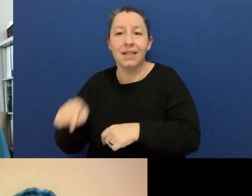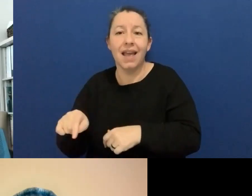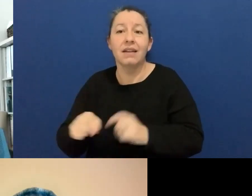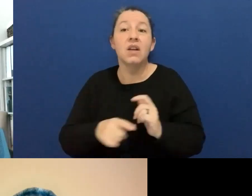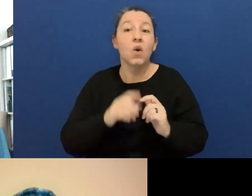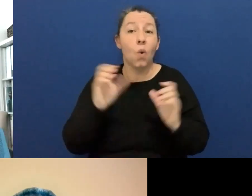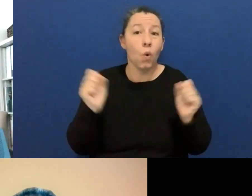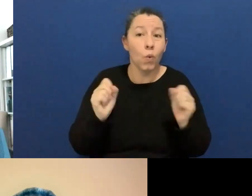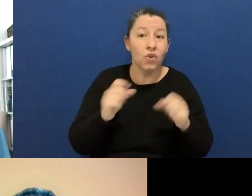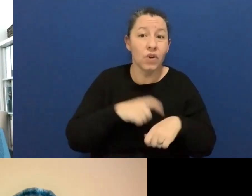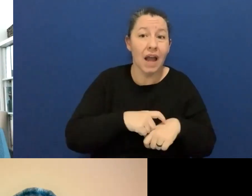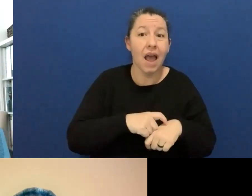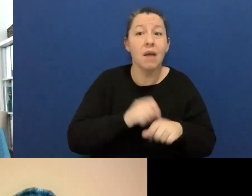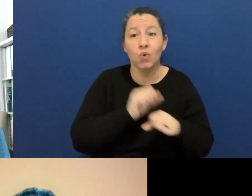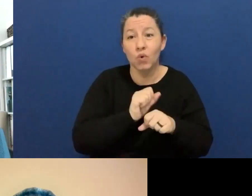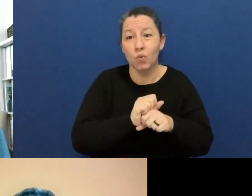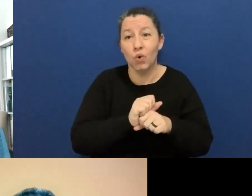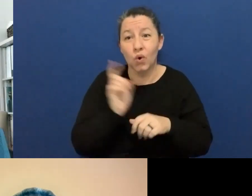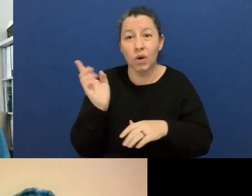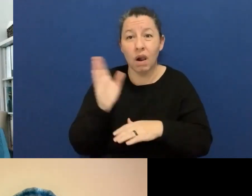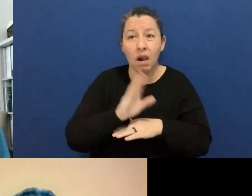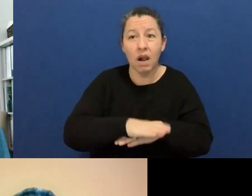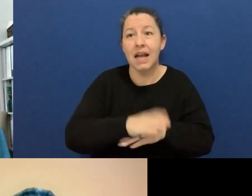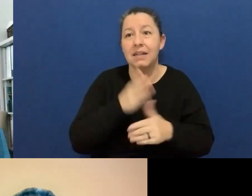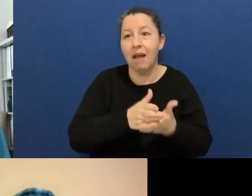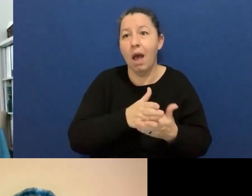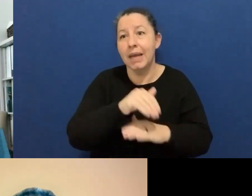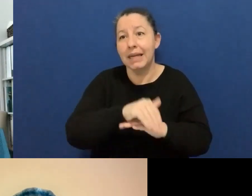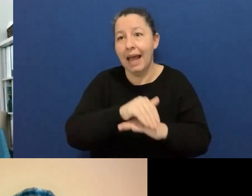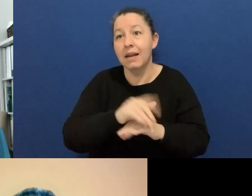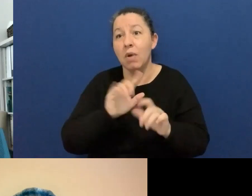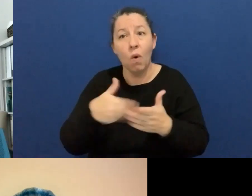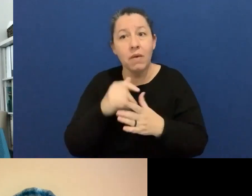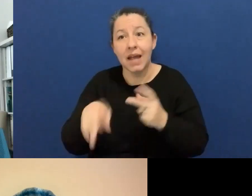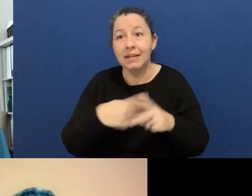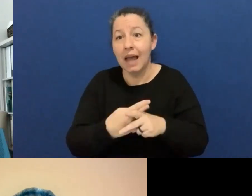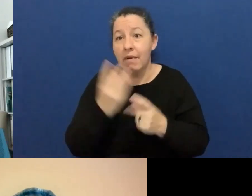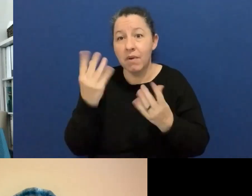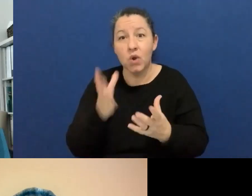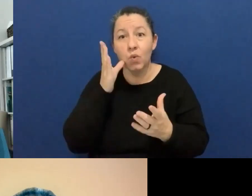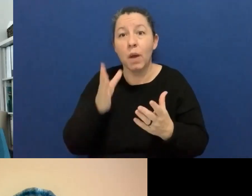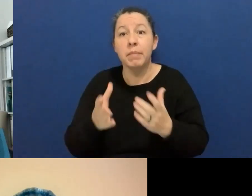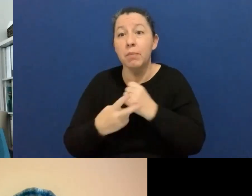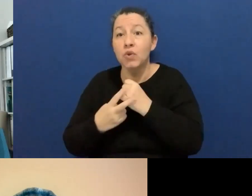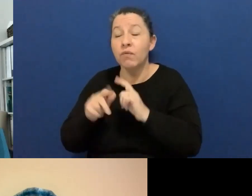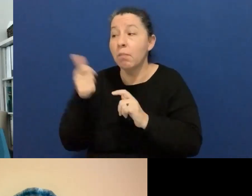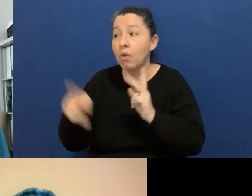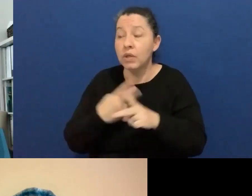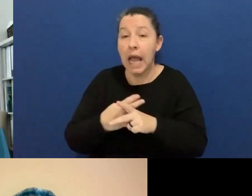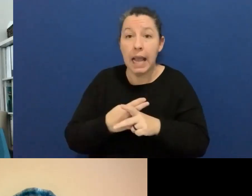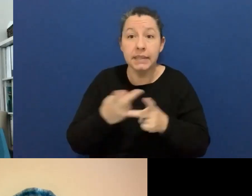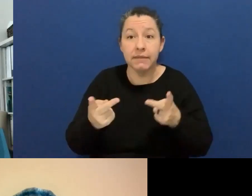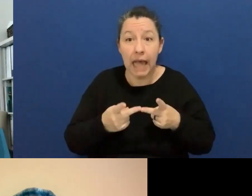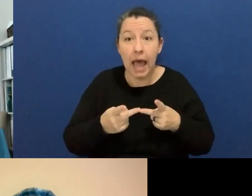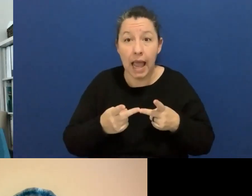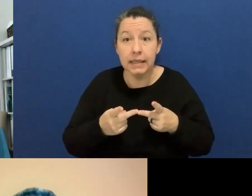in the evening. But all of that type of information is going to be preserved from other types of sites. So I don't